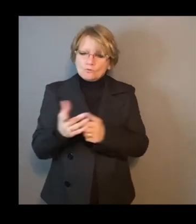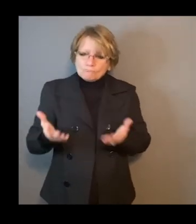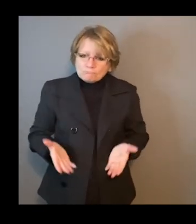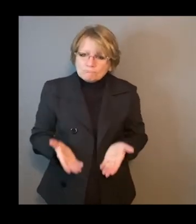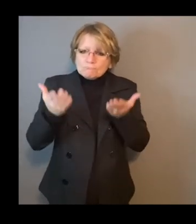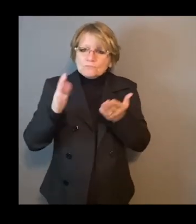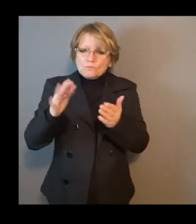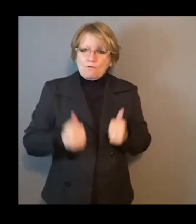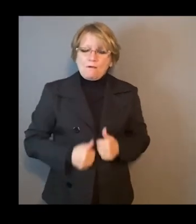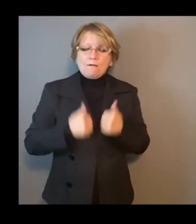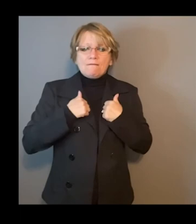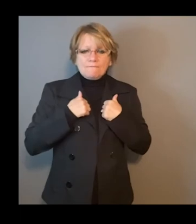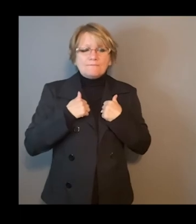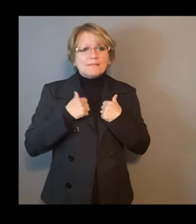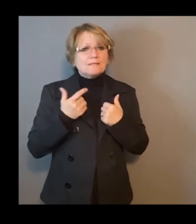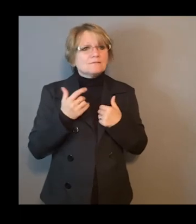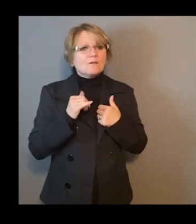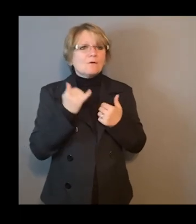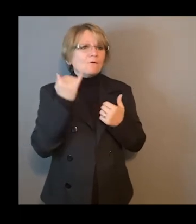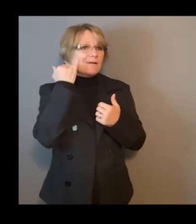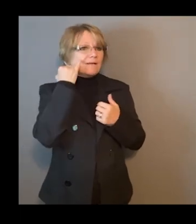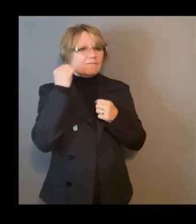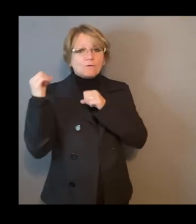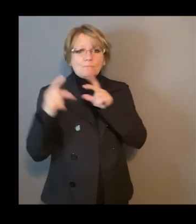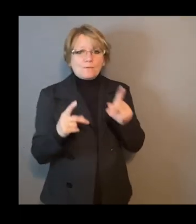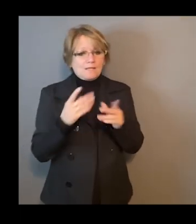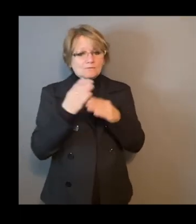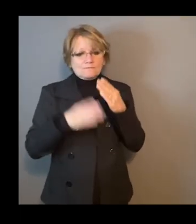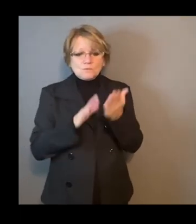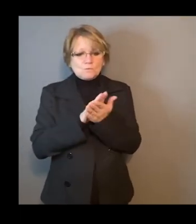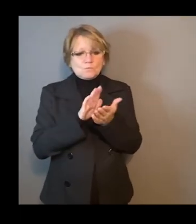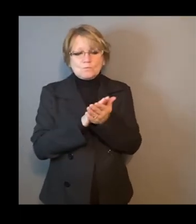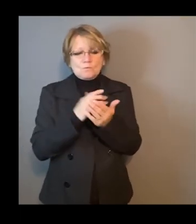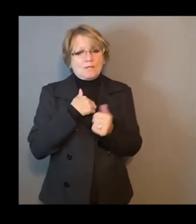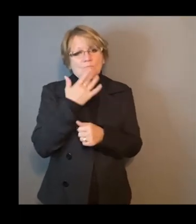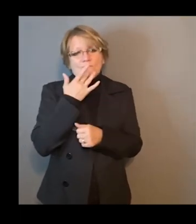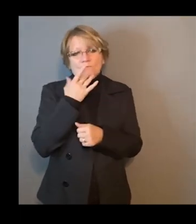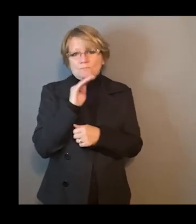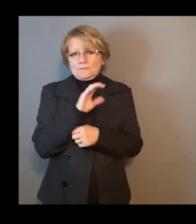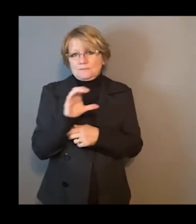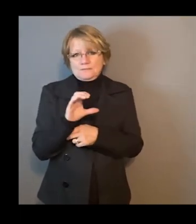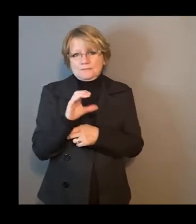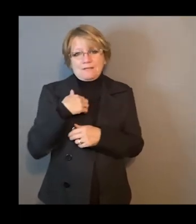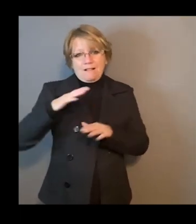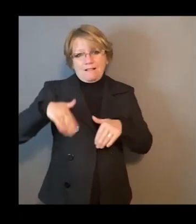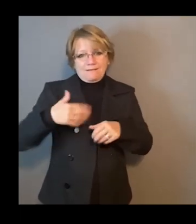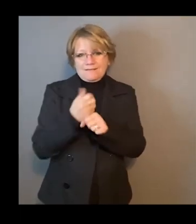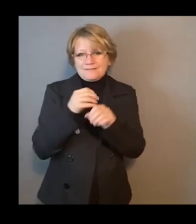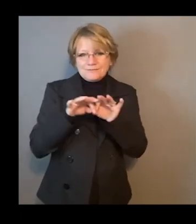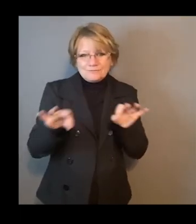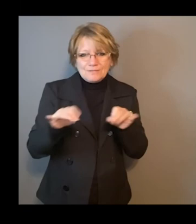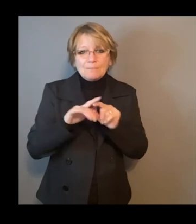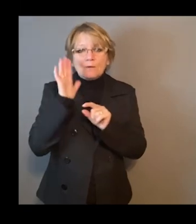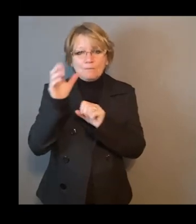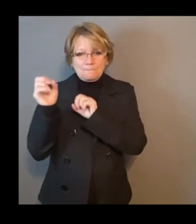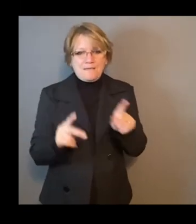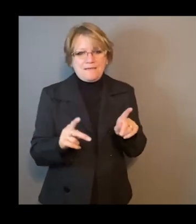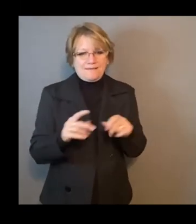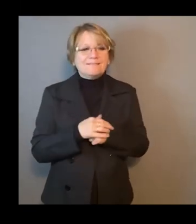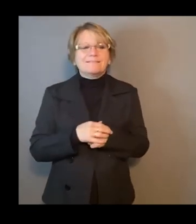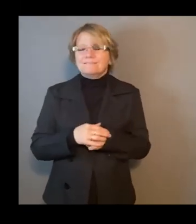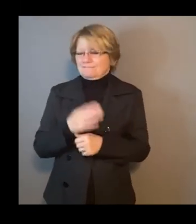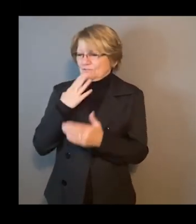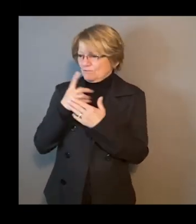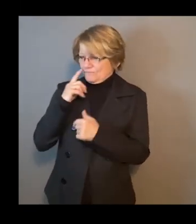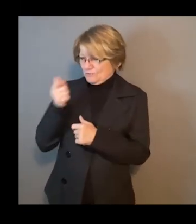something of yourself. So, like, that's why I would, like, even when I go back to finish school, I'm coming back to BCC. Like, I didn't get my degree, but I'm coming back.